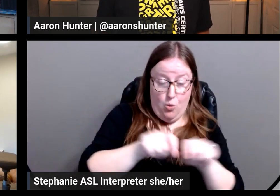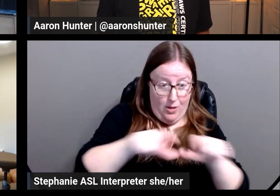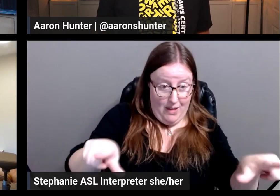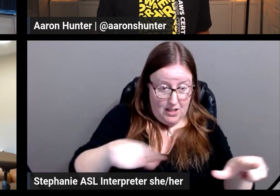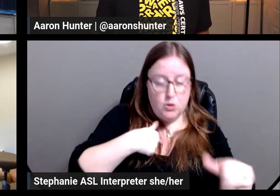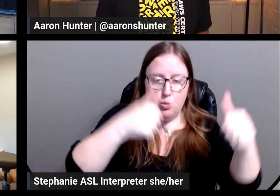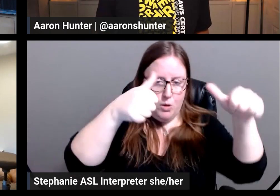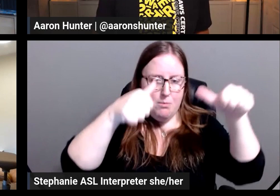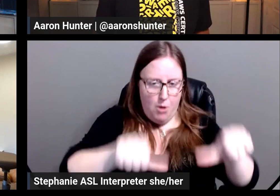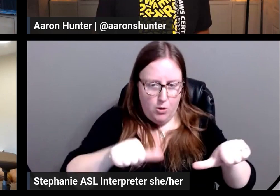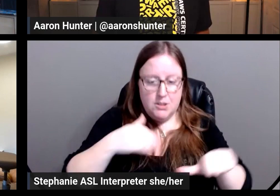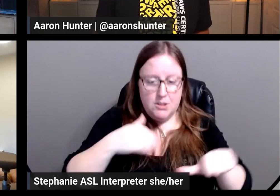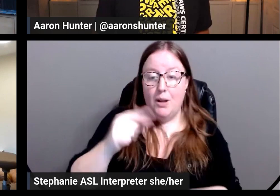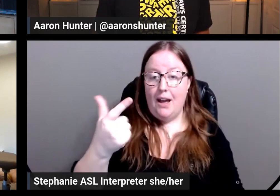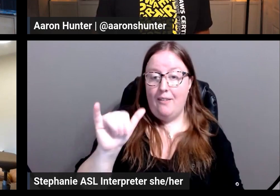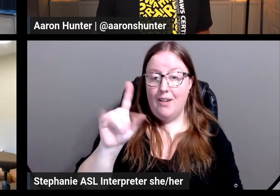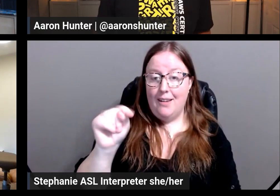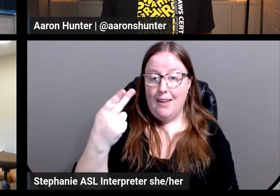GitHub page where